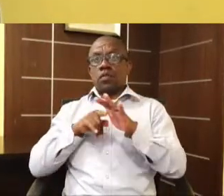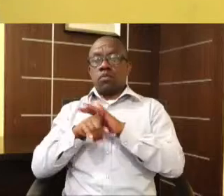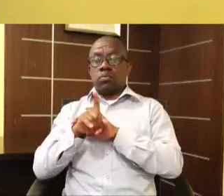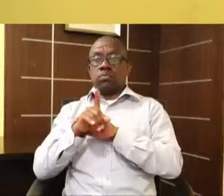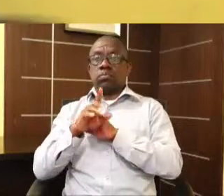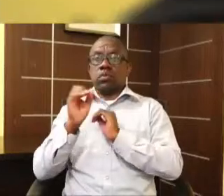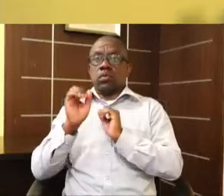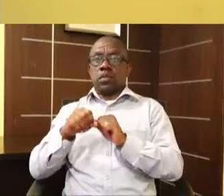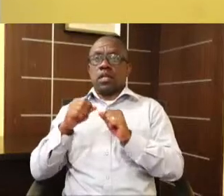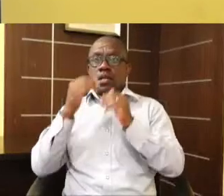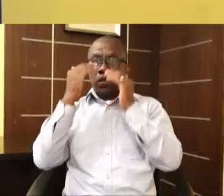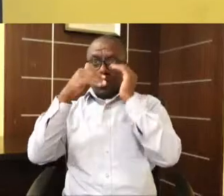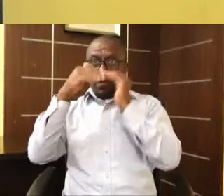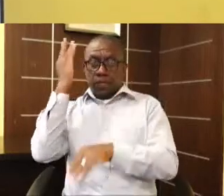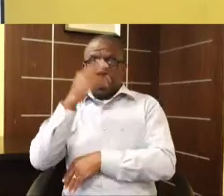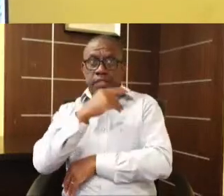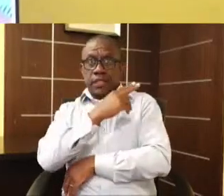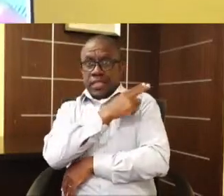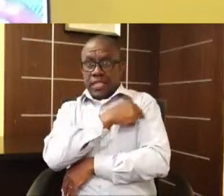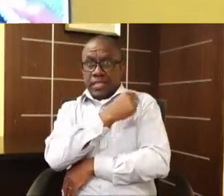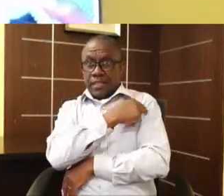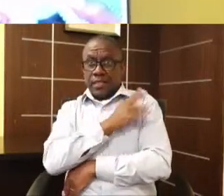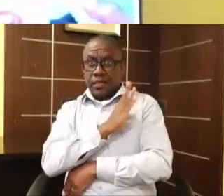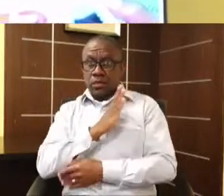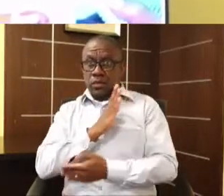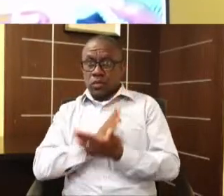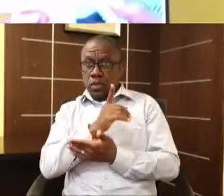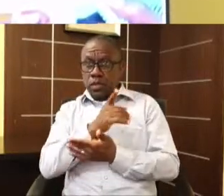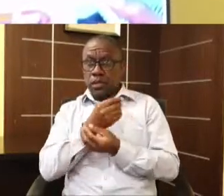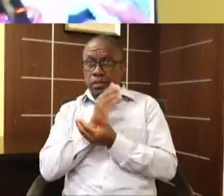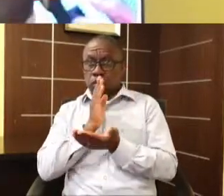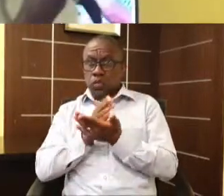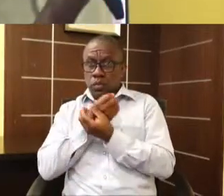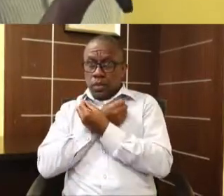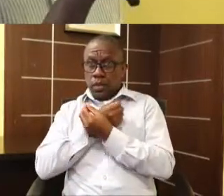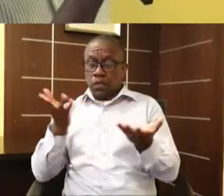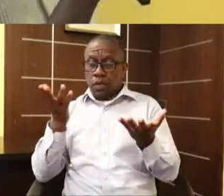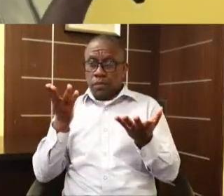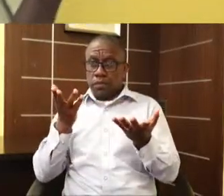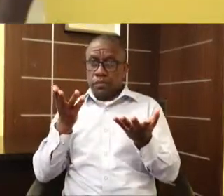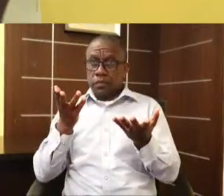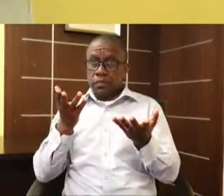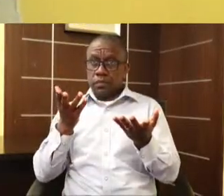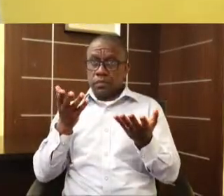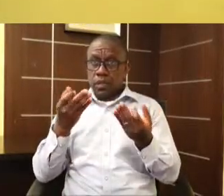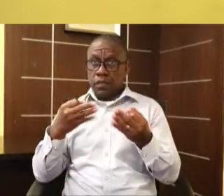University clinics, but do they really offer that information? Is it really readily available?